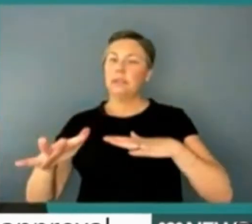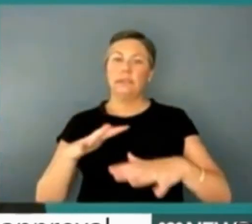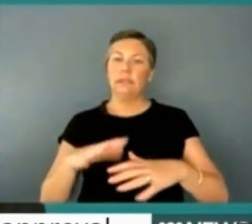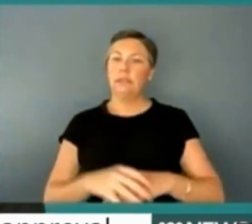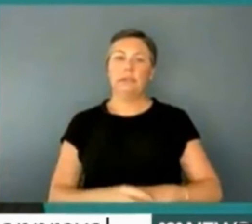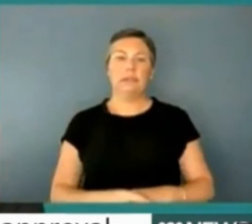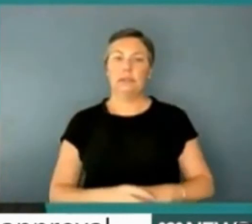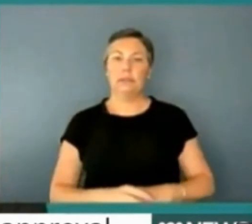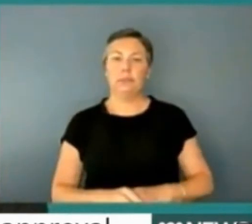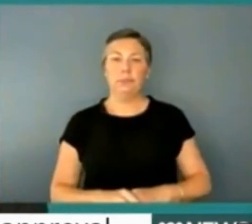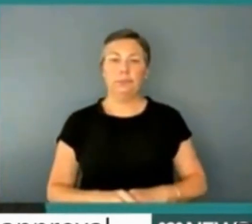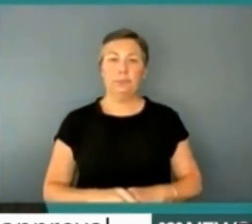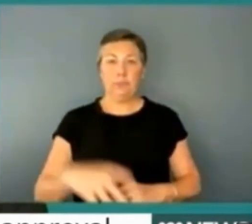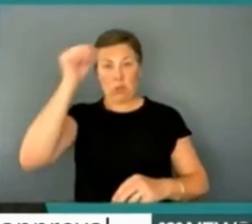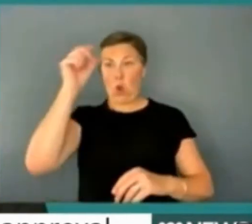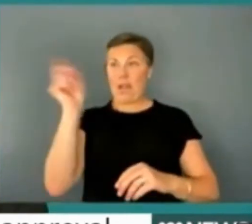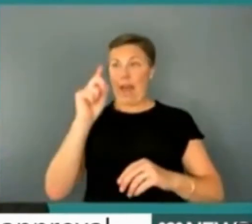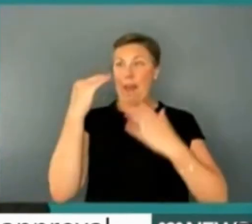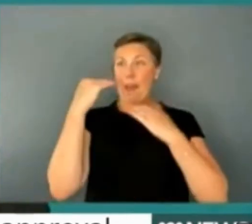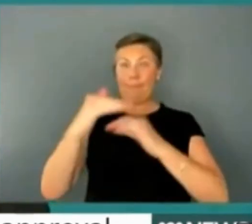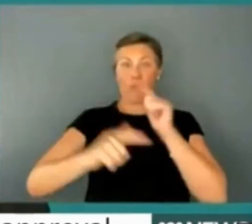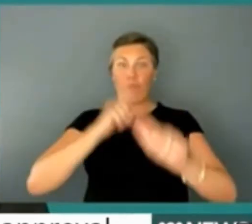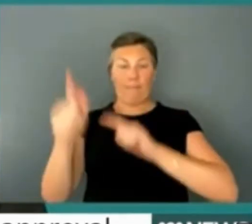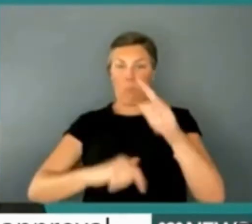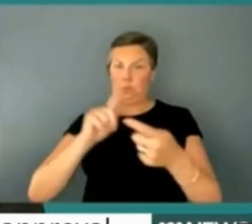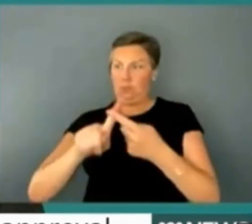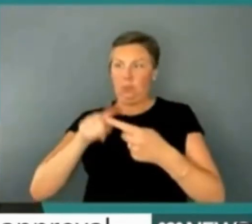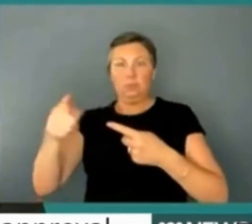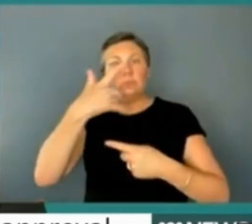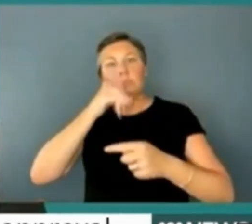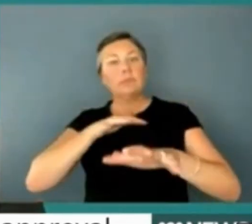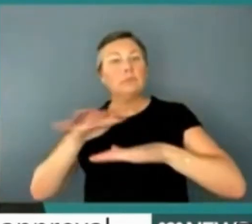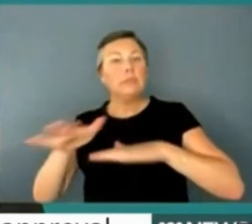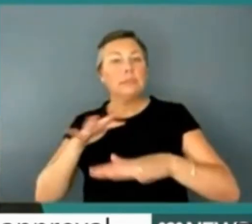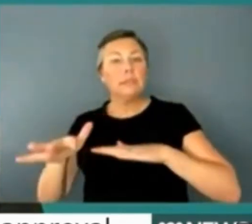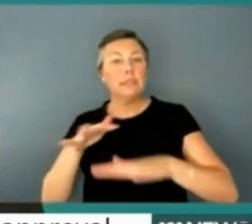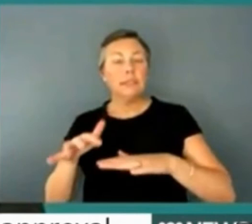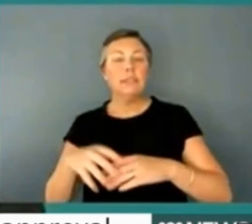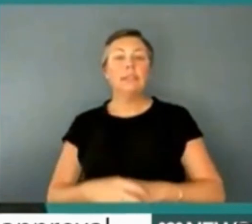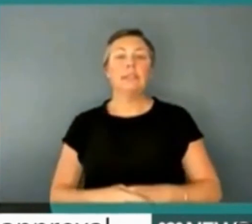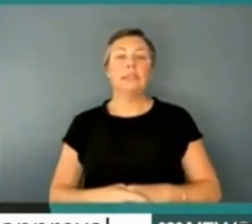travel. So on any given week, they can have up to 3,000